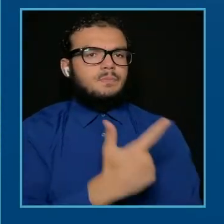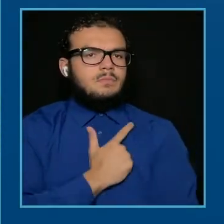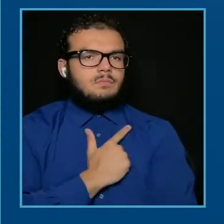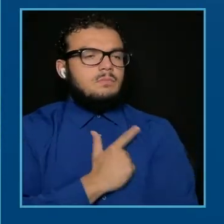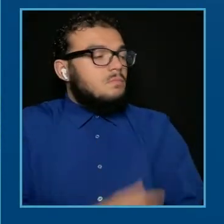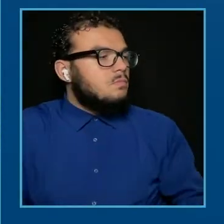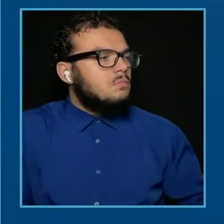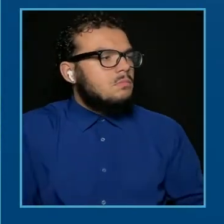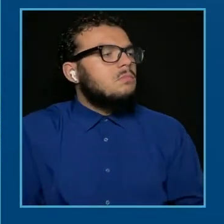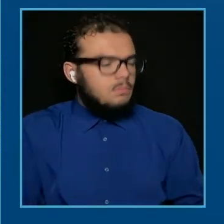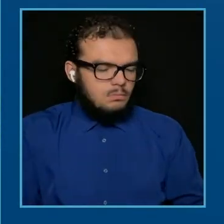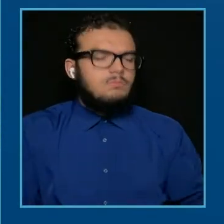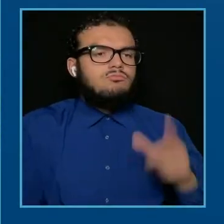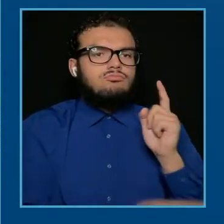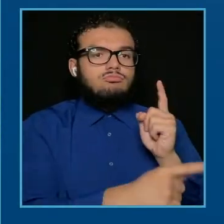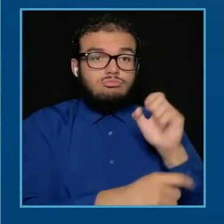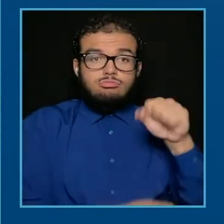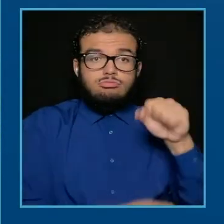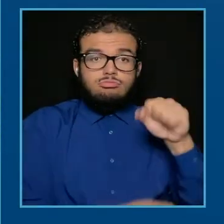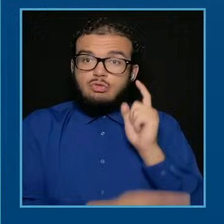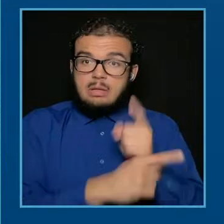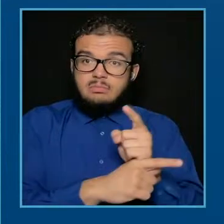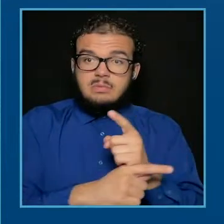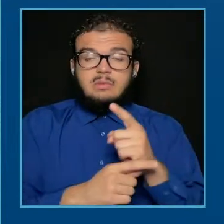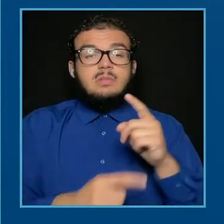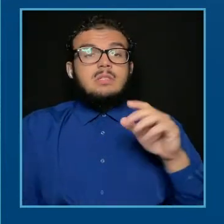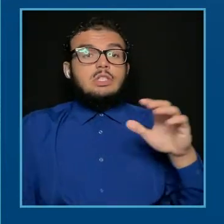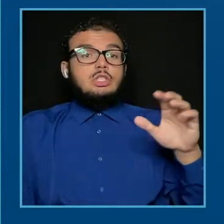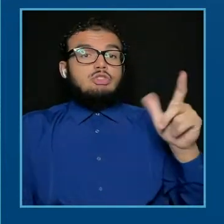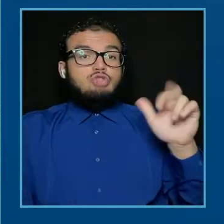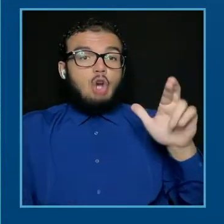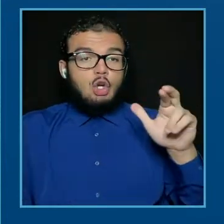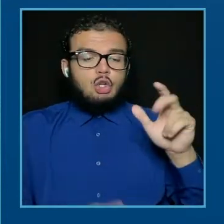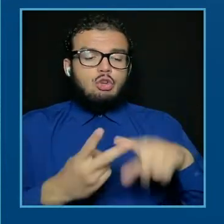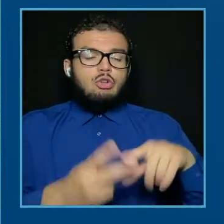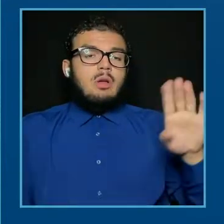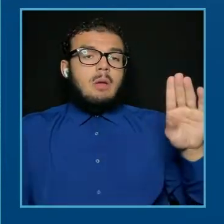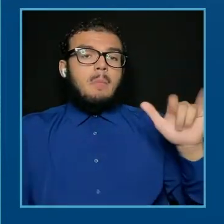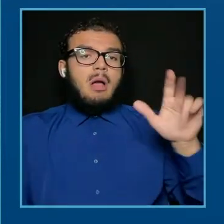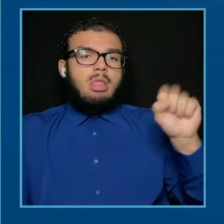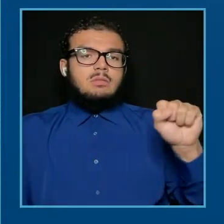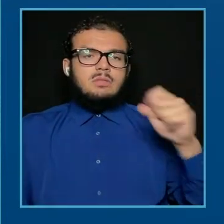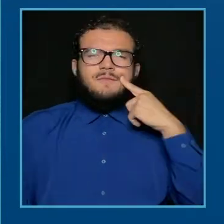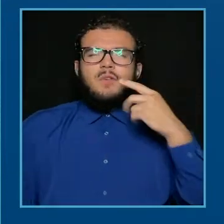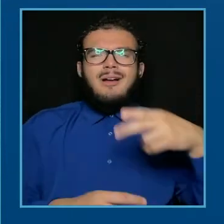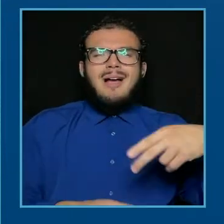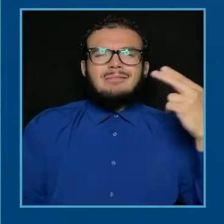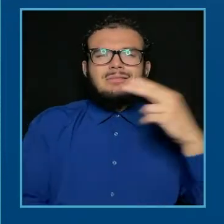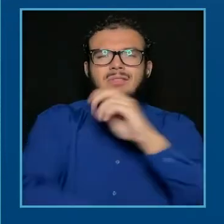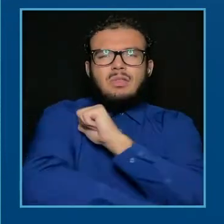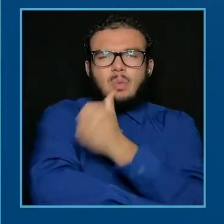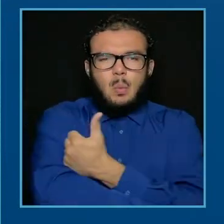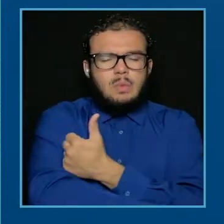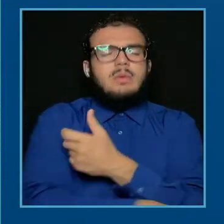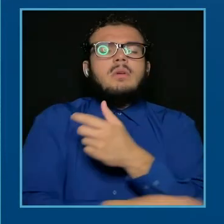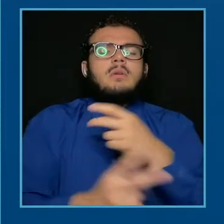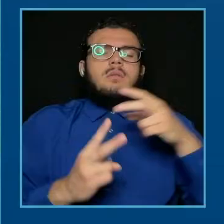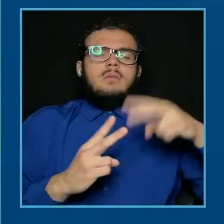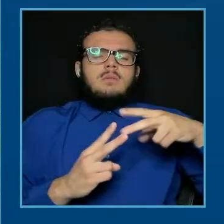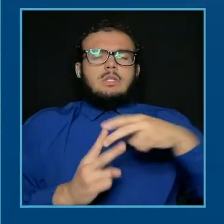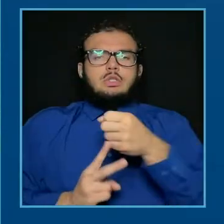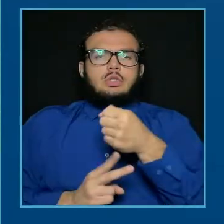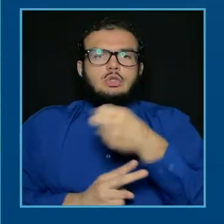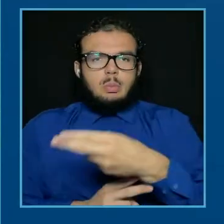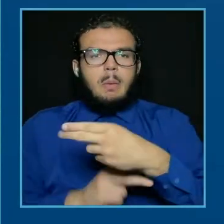mean, the charter is the highest authority, the bylaws next, and these things supersede the